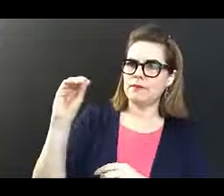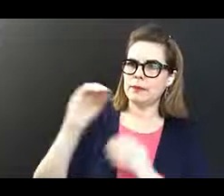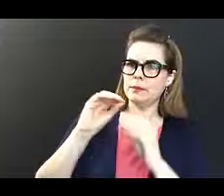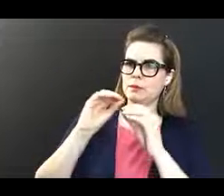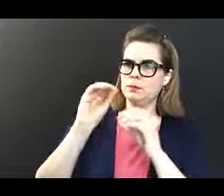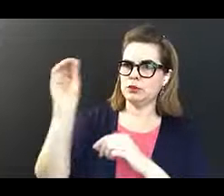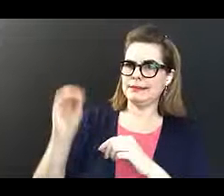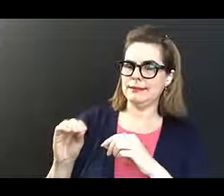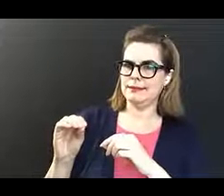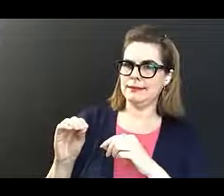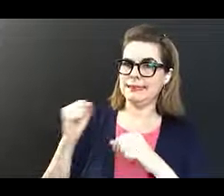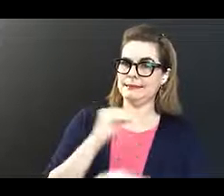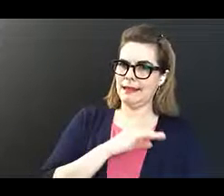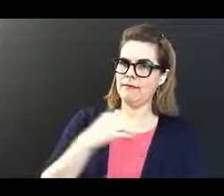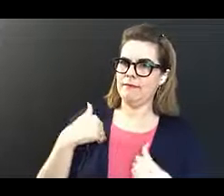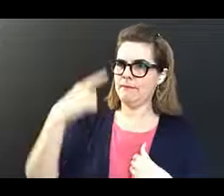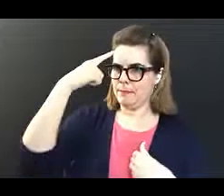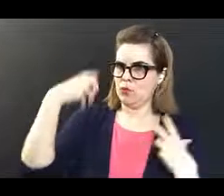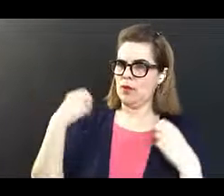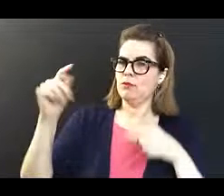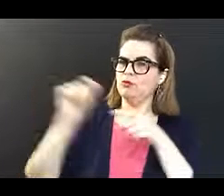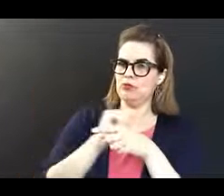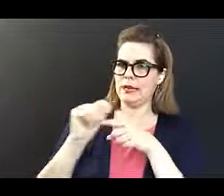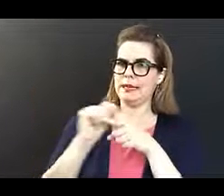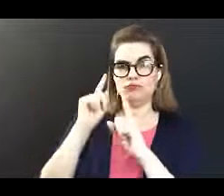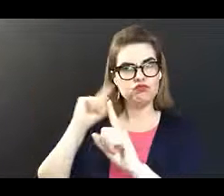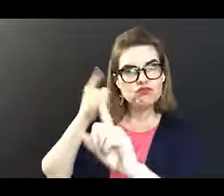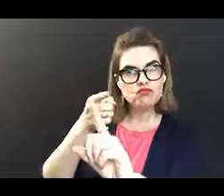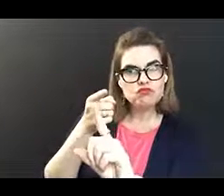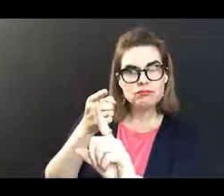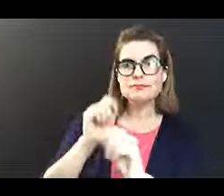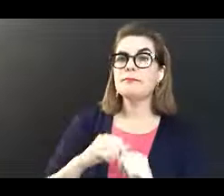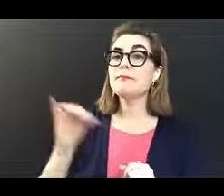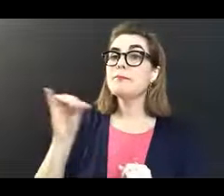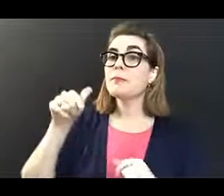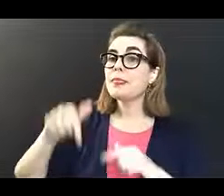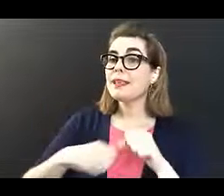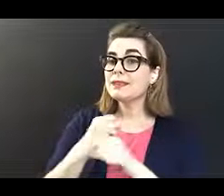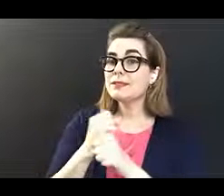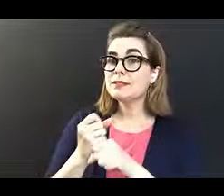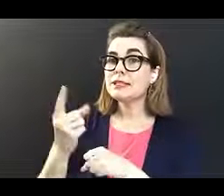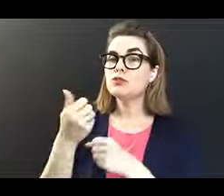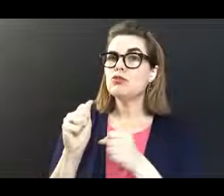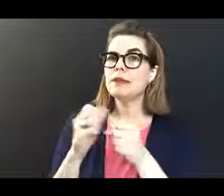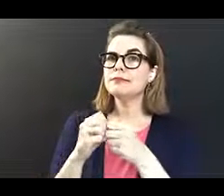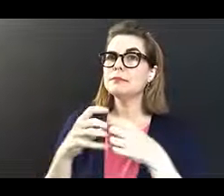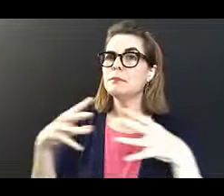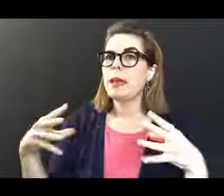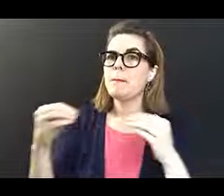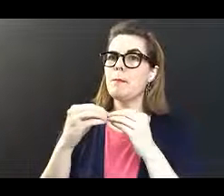training, as well as next year and the rest of this year focusing on expanding our